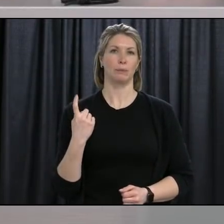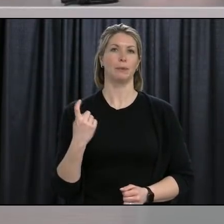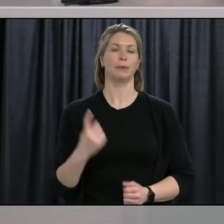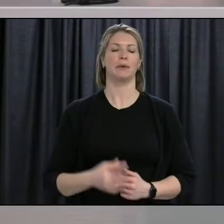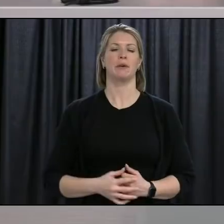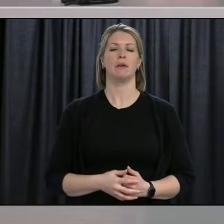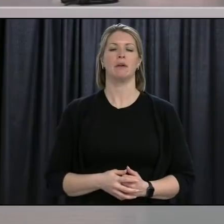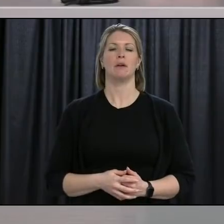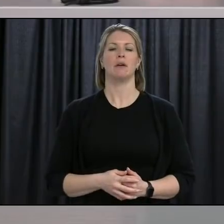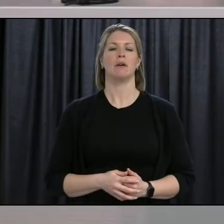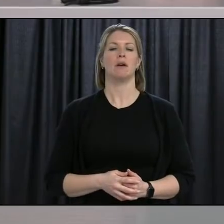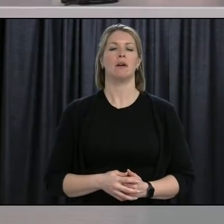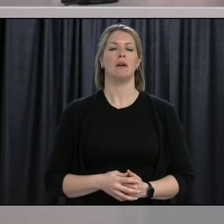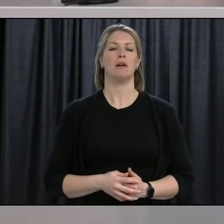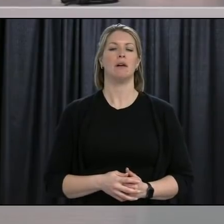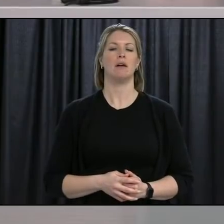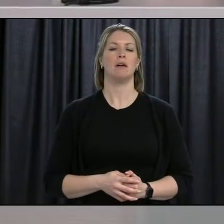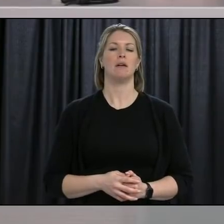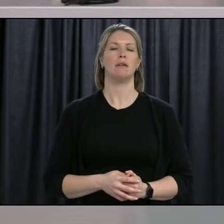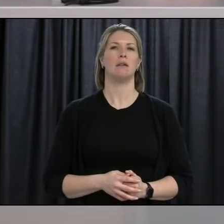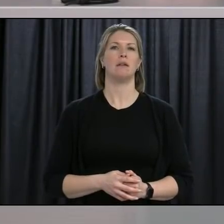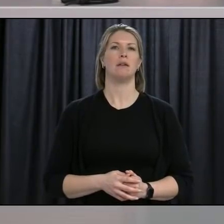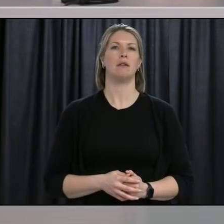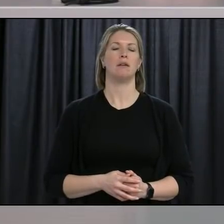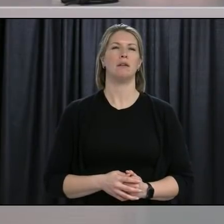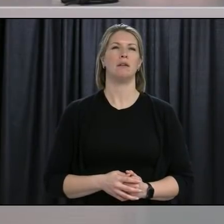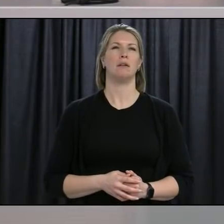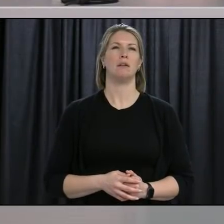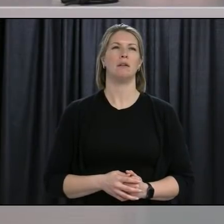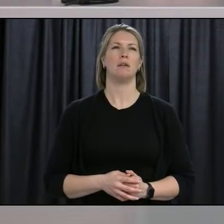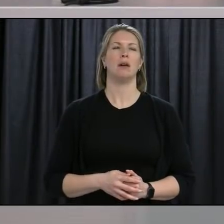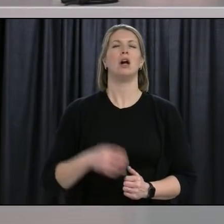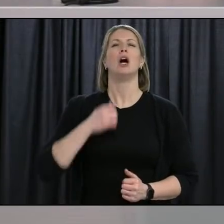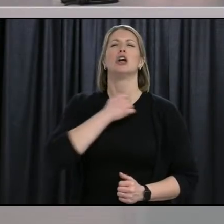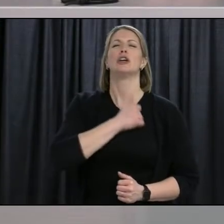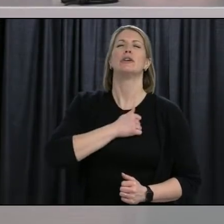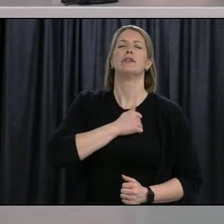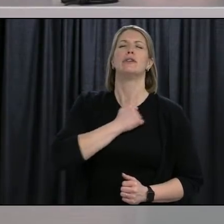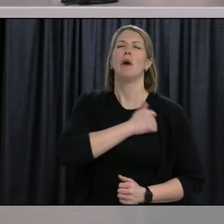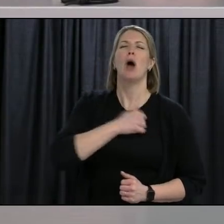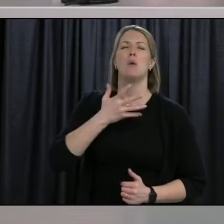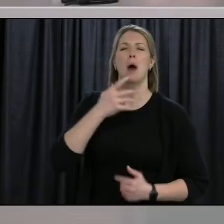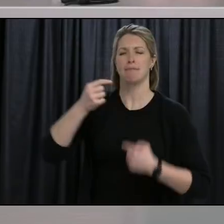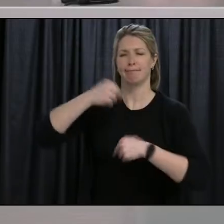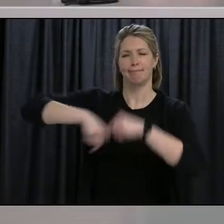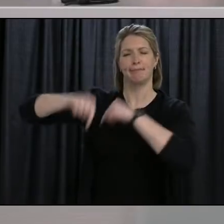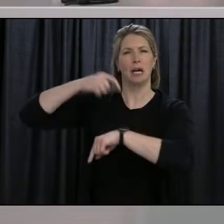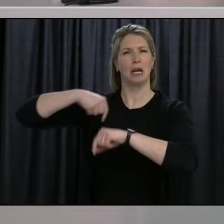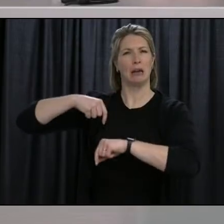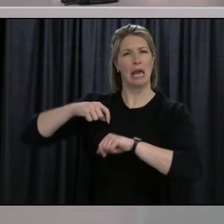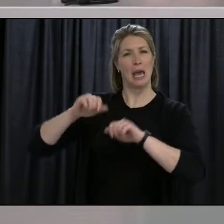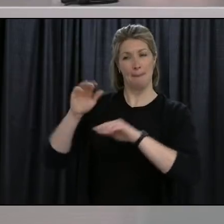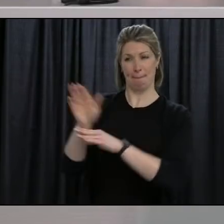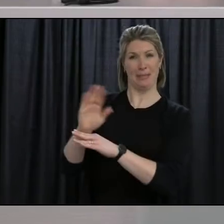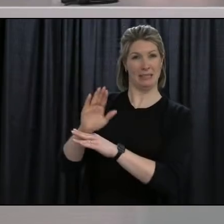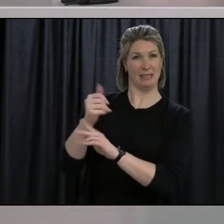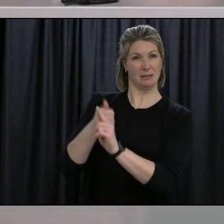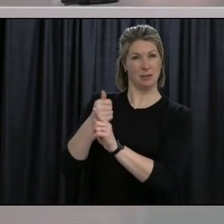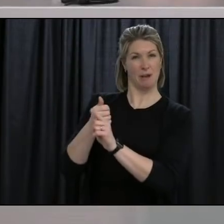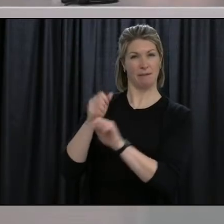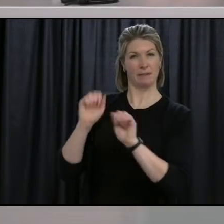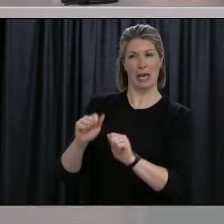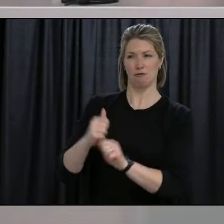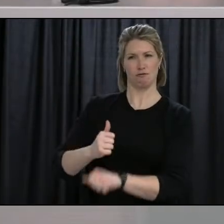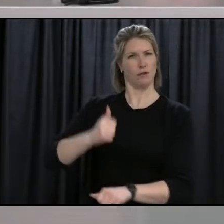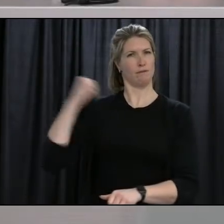asked earlier. I was wondering if stores have the right to refuse service to someone who's not wearing a mask, and Premier Fury